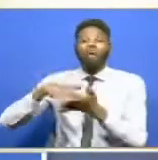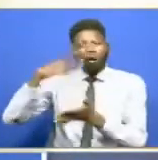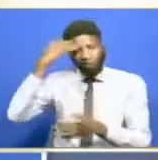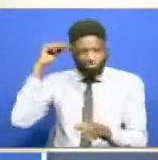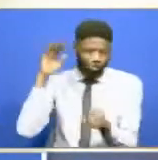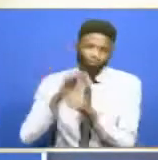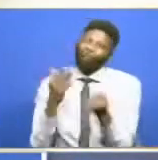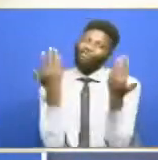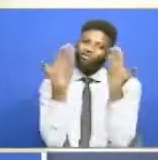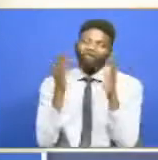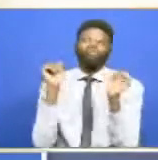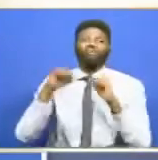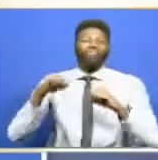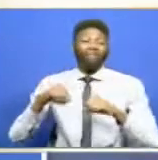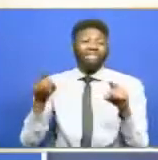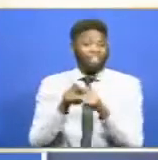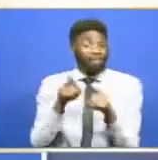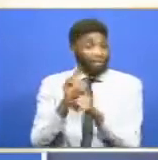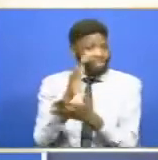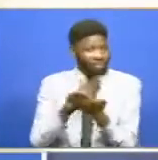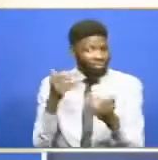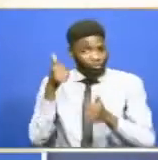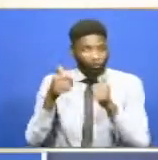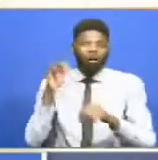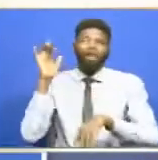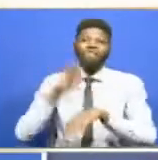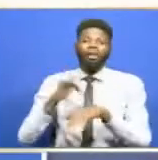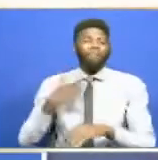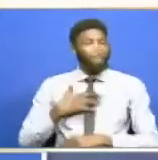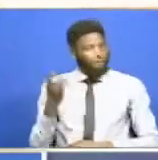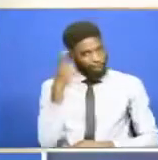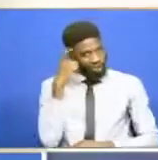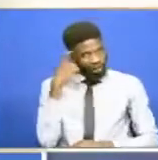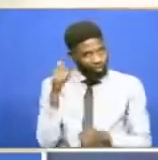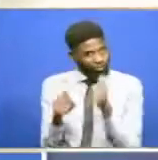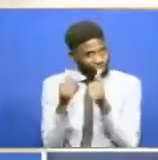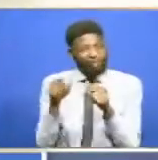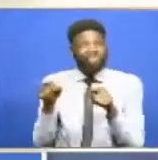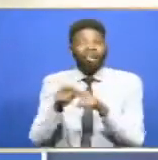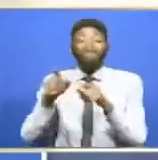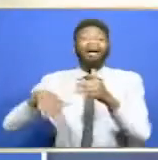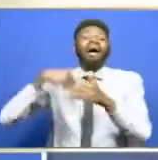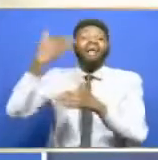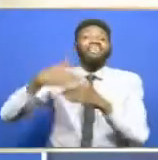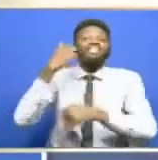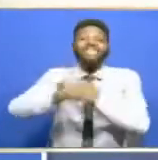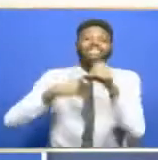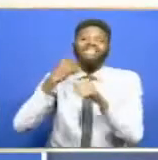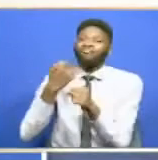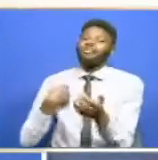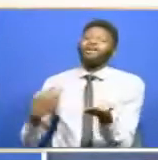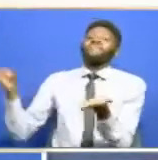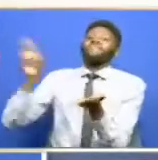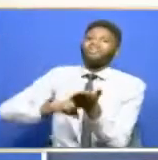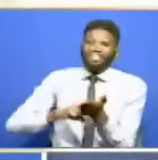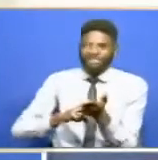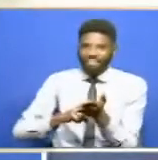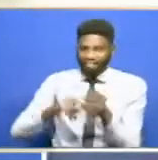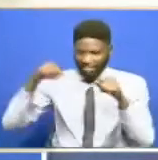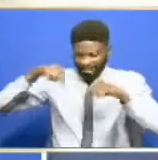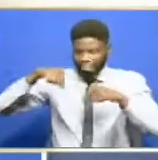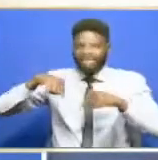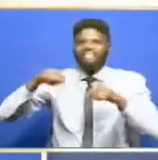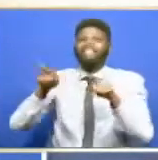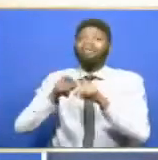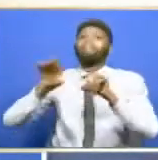And something that also is affecting my mind thoughts that next year I'll be repeating the same